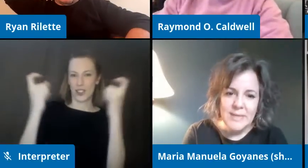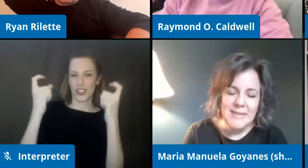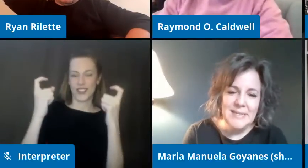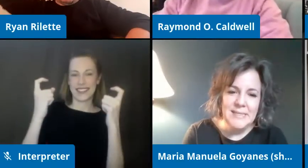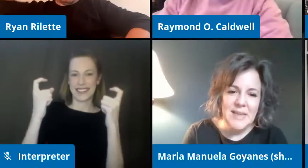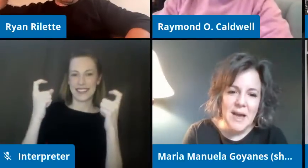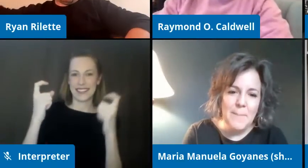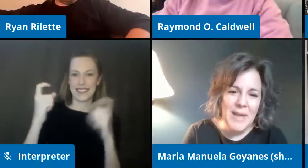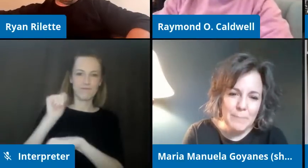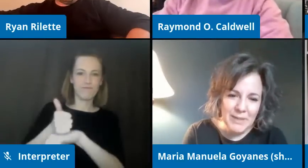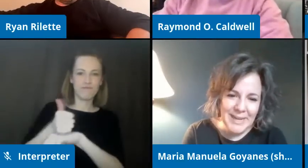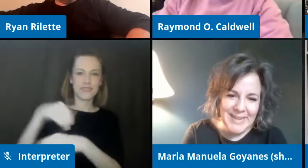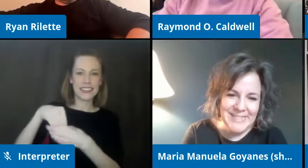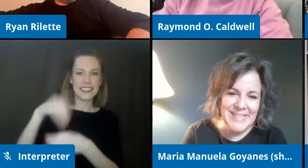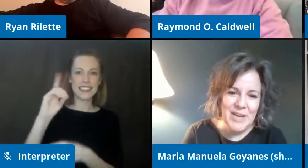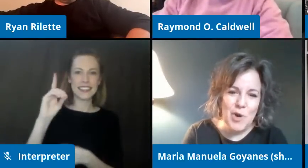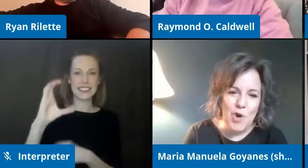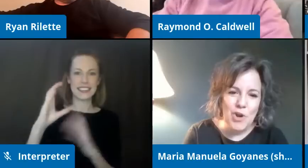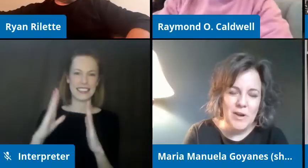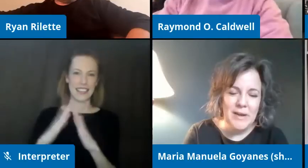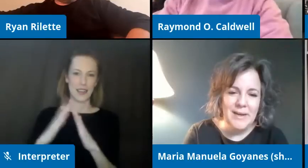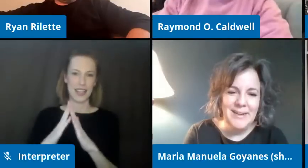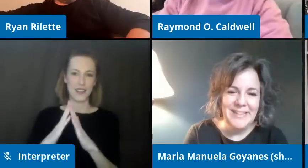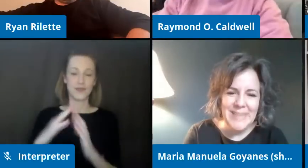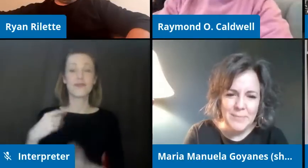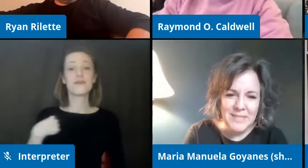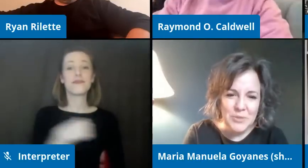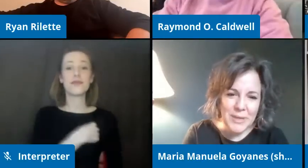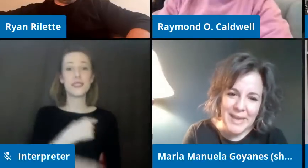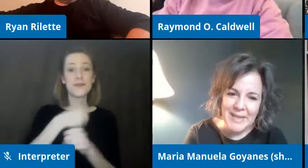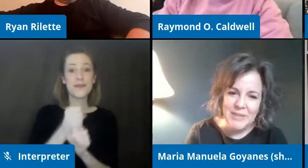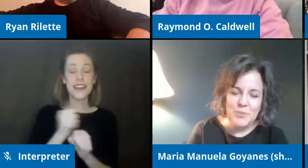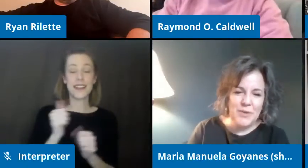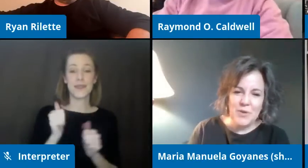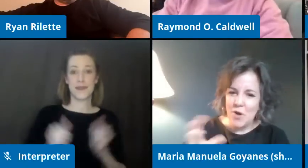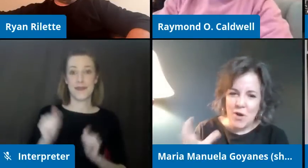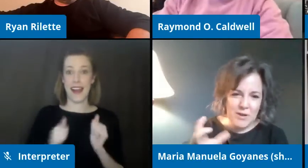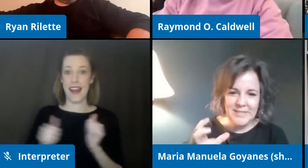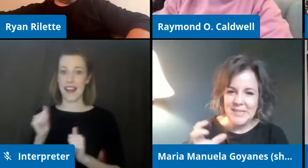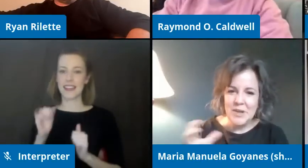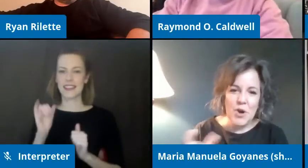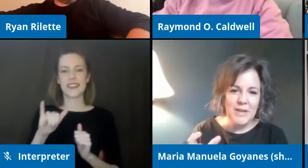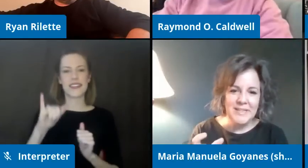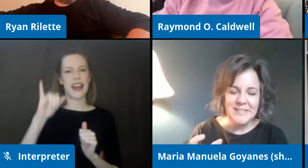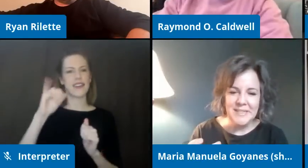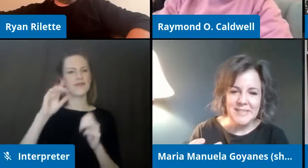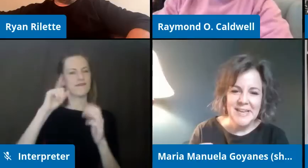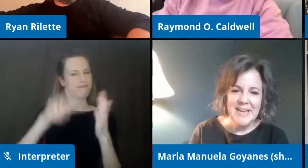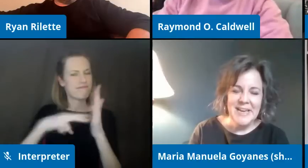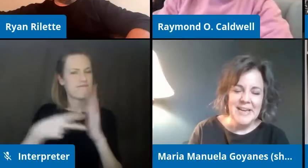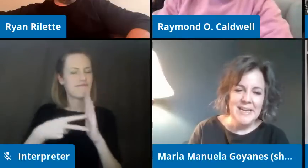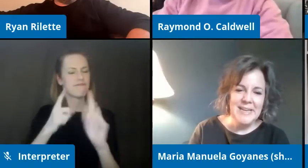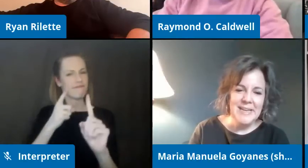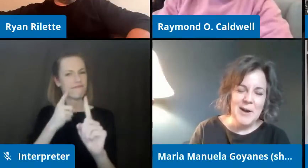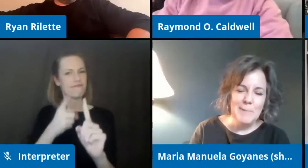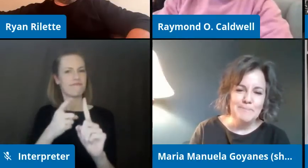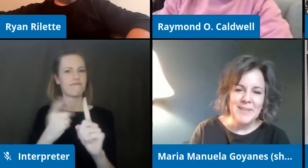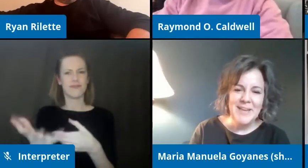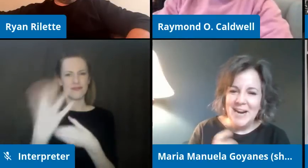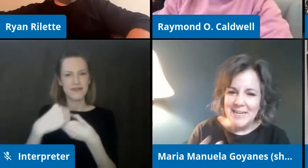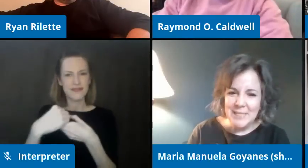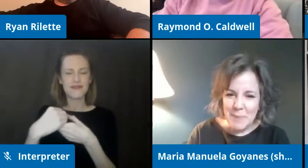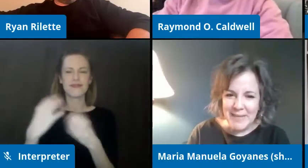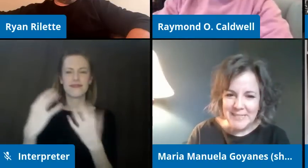we do is make plays that are attempting to engage with our artists and audiences